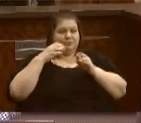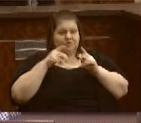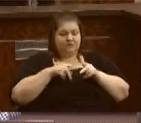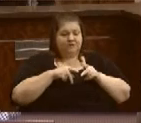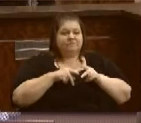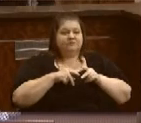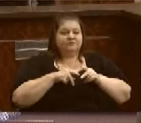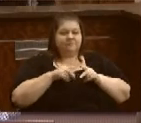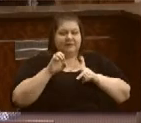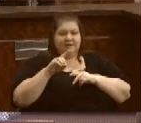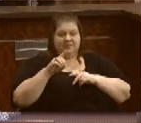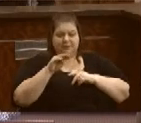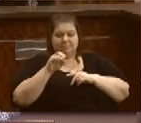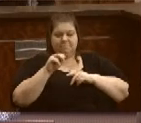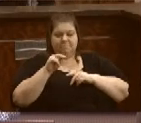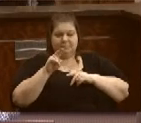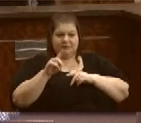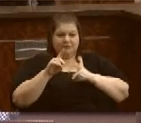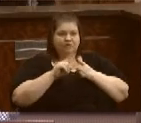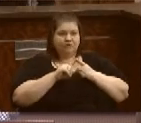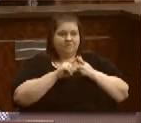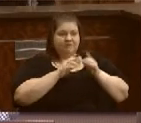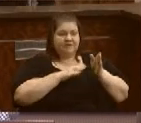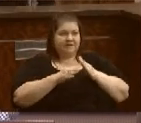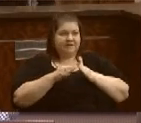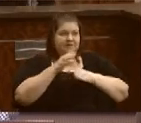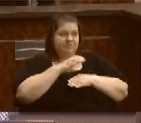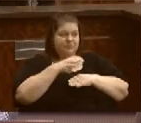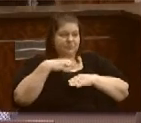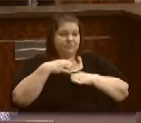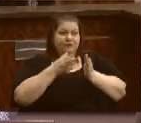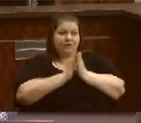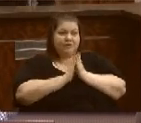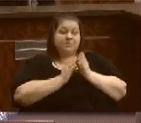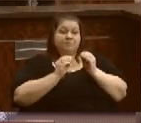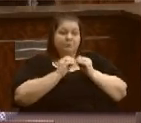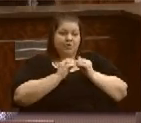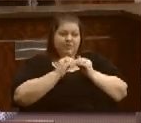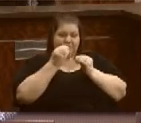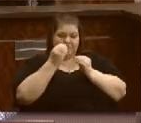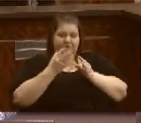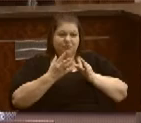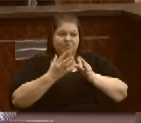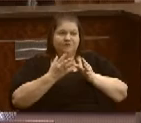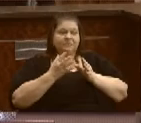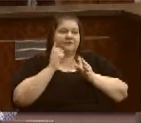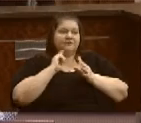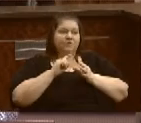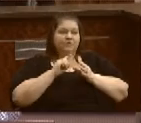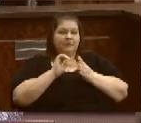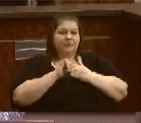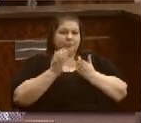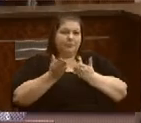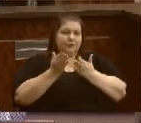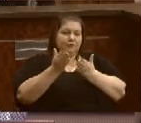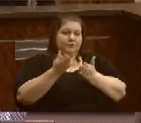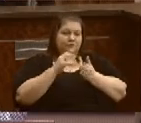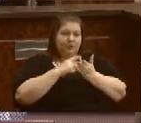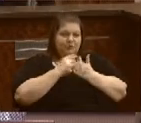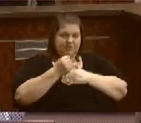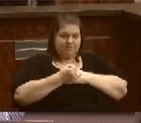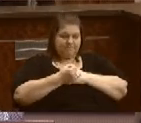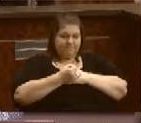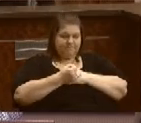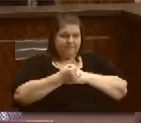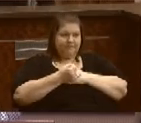became because the Planning Commission requested more information regarding the proposed project. Mrs.